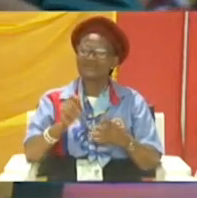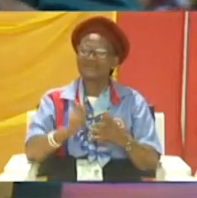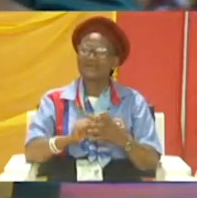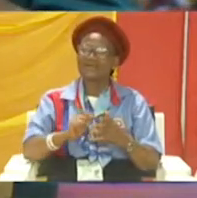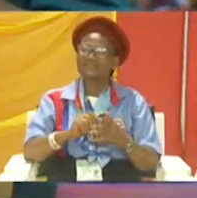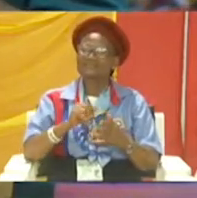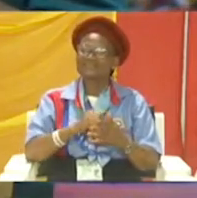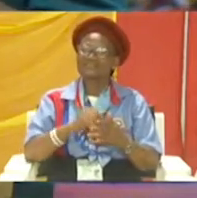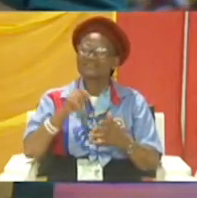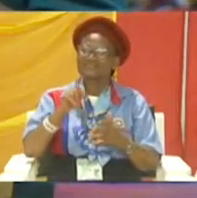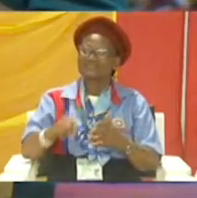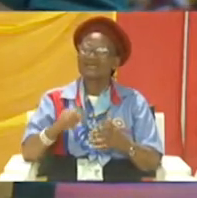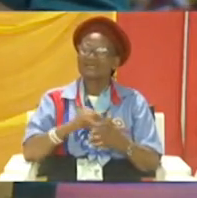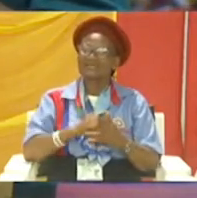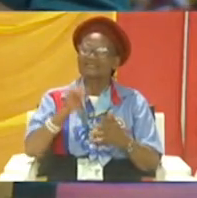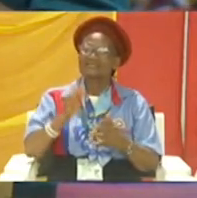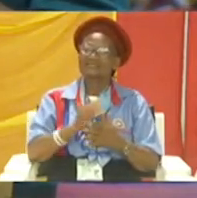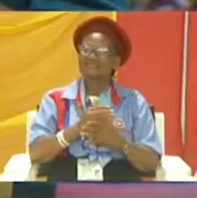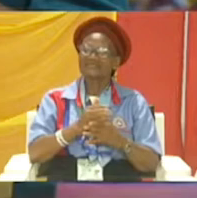Almighty God